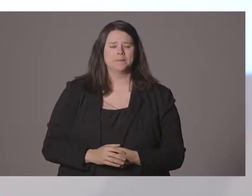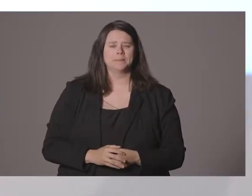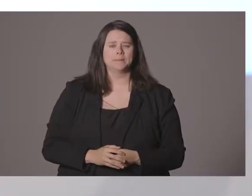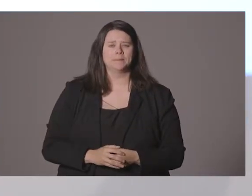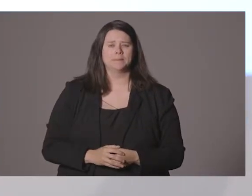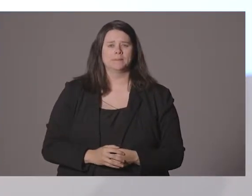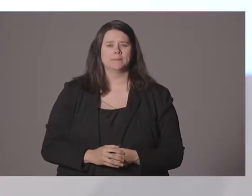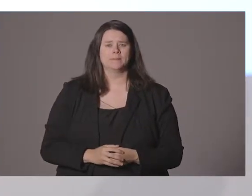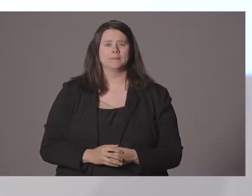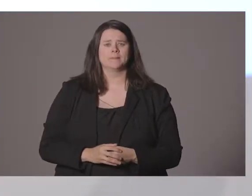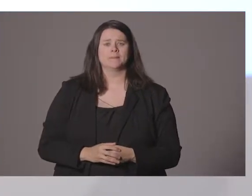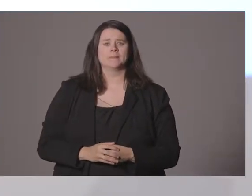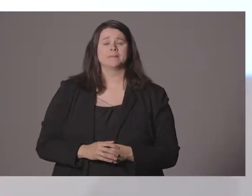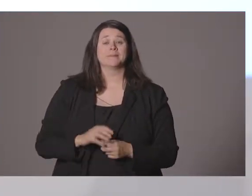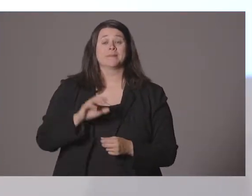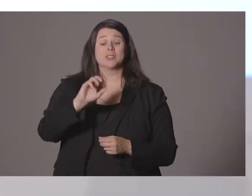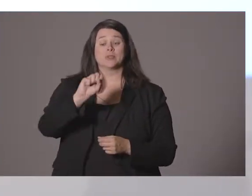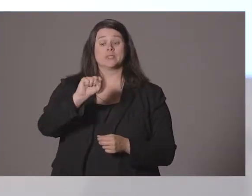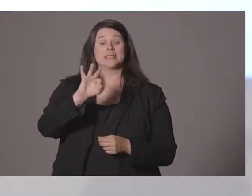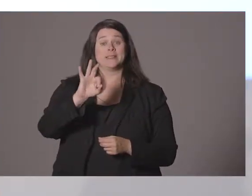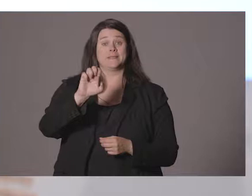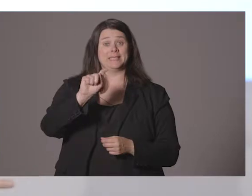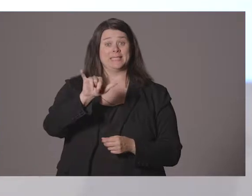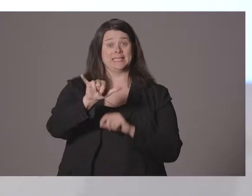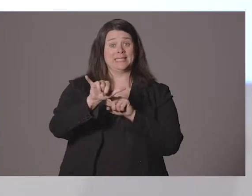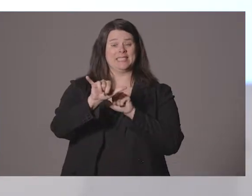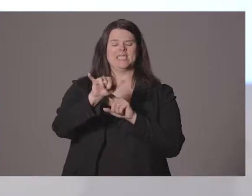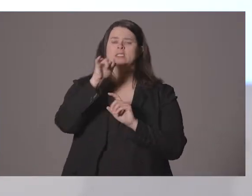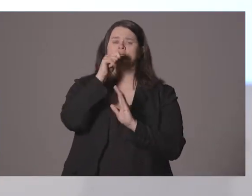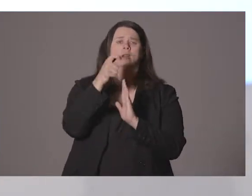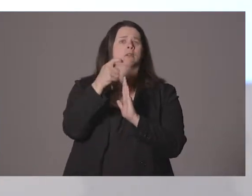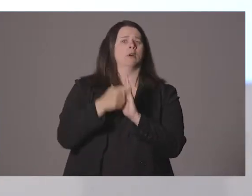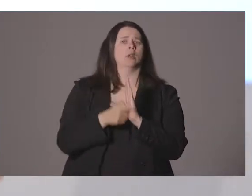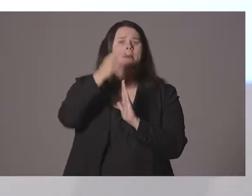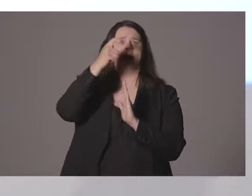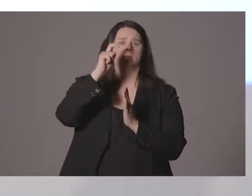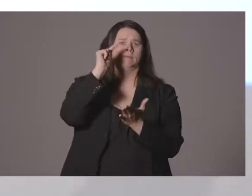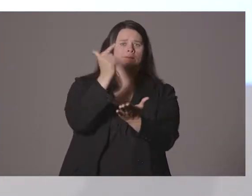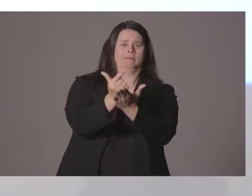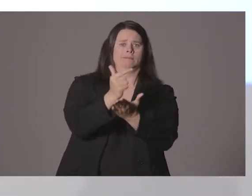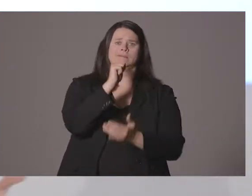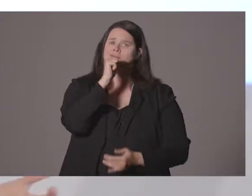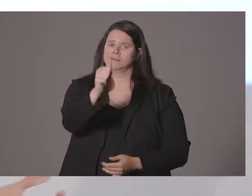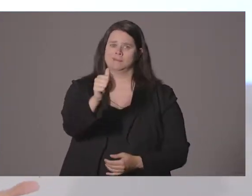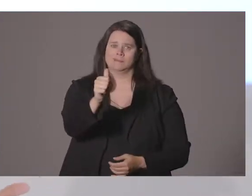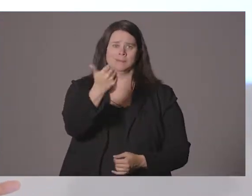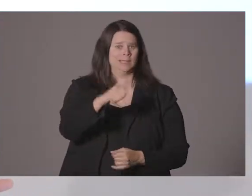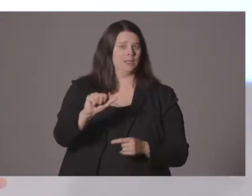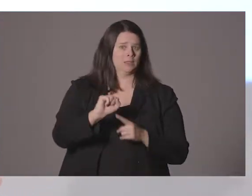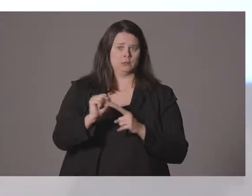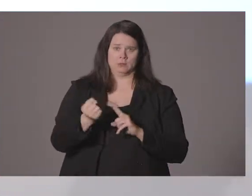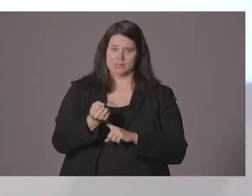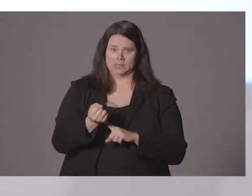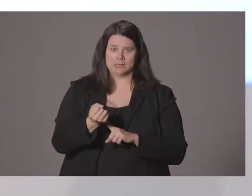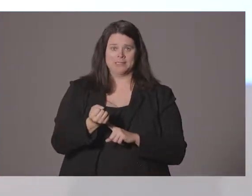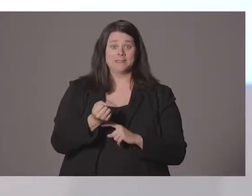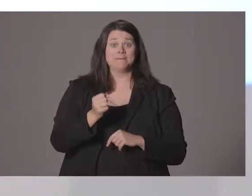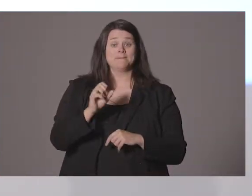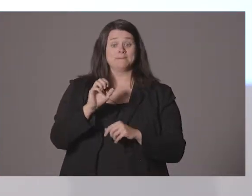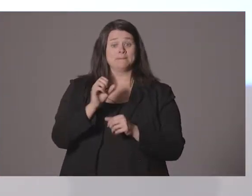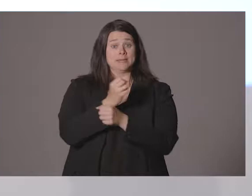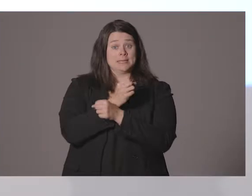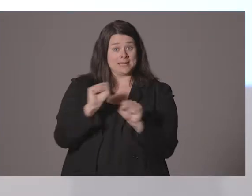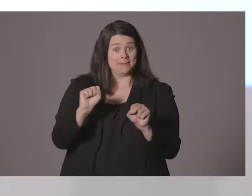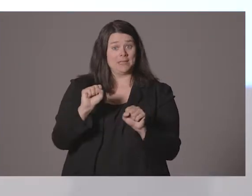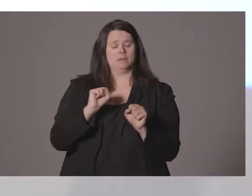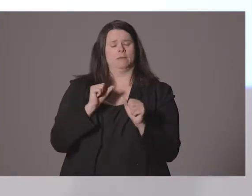own safety. So safety is not a given in any circumstance. Safety is something